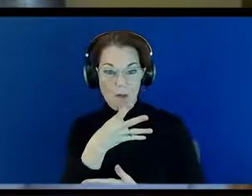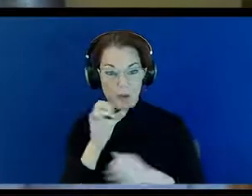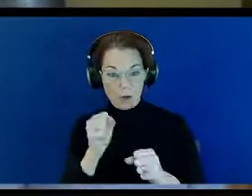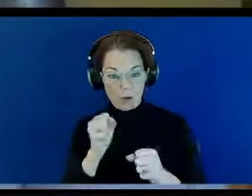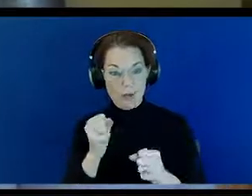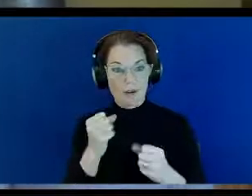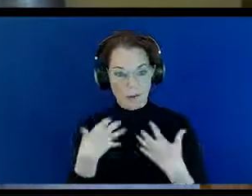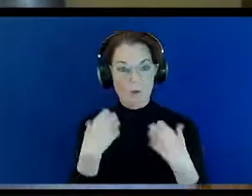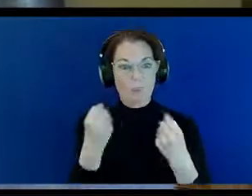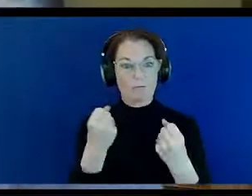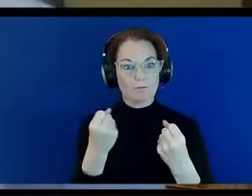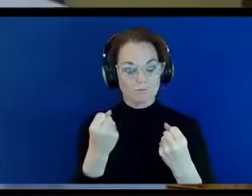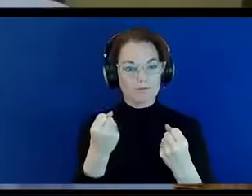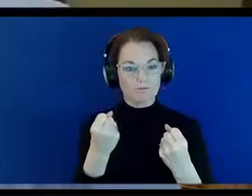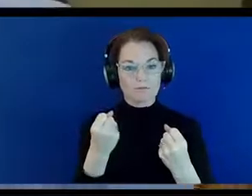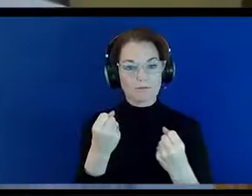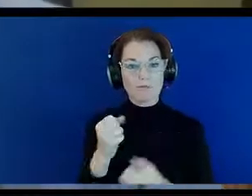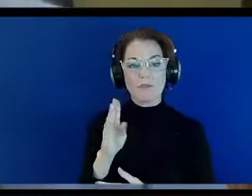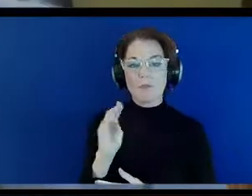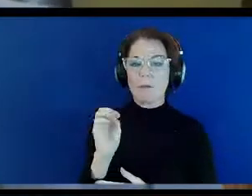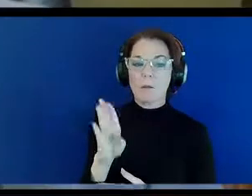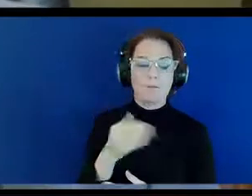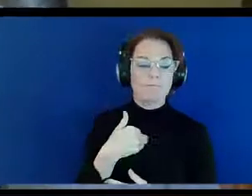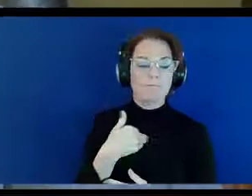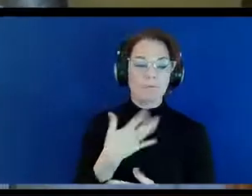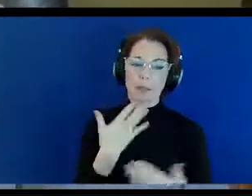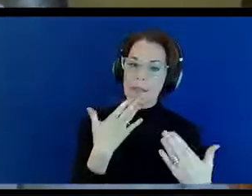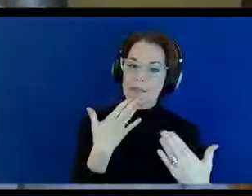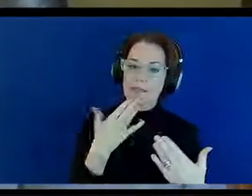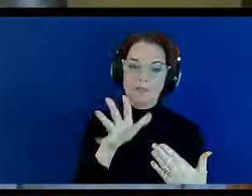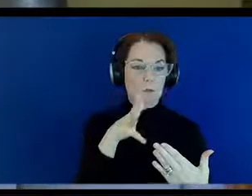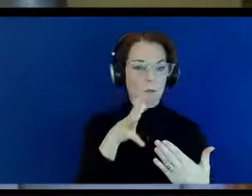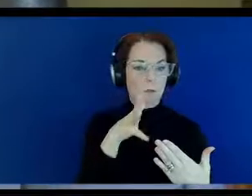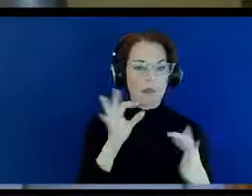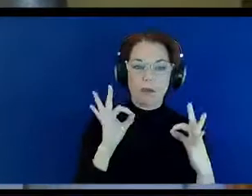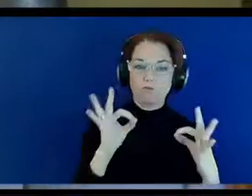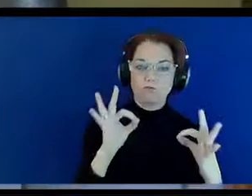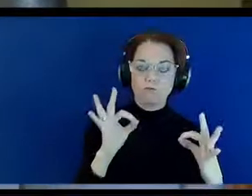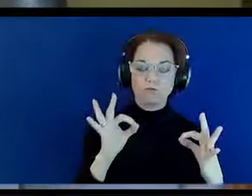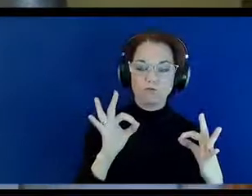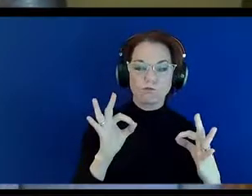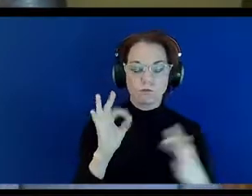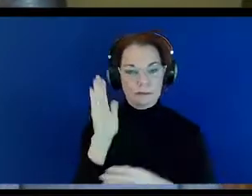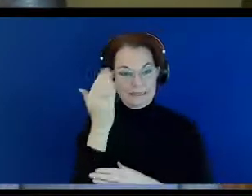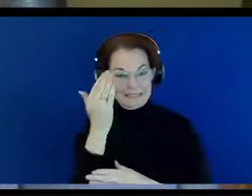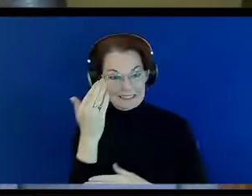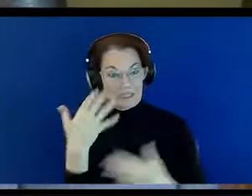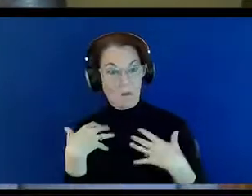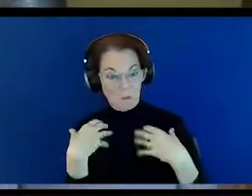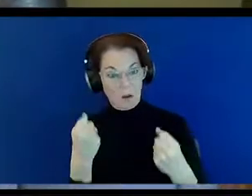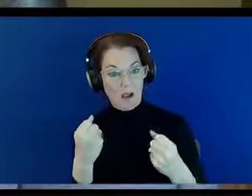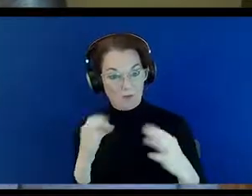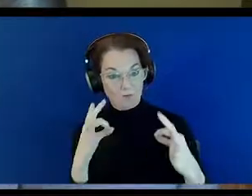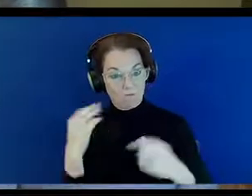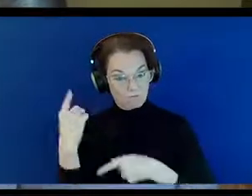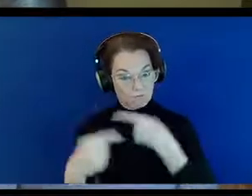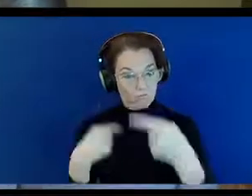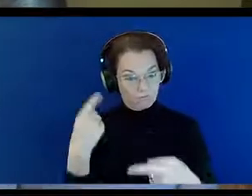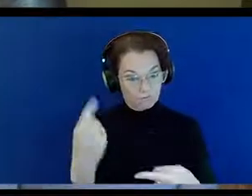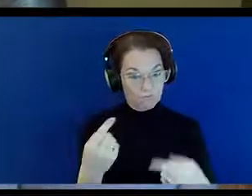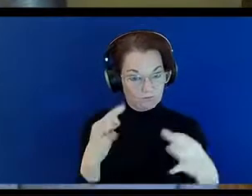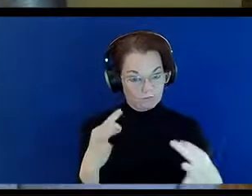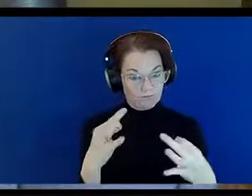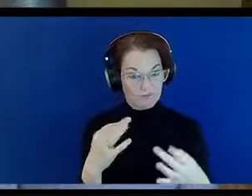And Chairman Bob, I'm so thankful that she is doing well and seems like her recovery has been complete. That